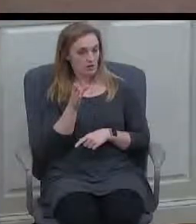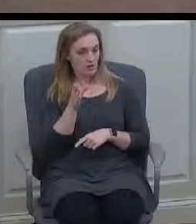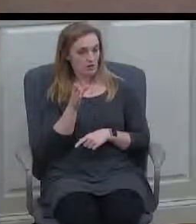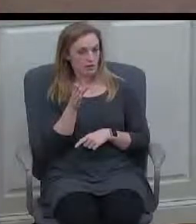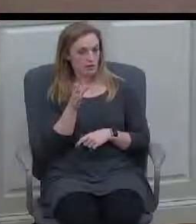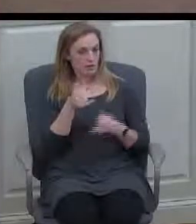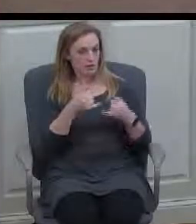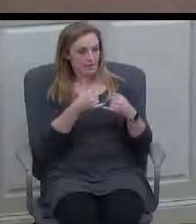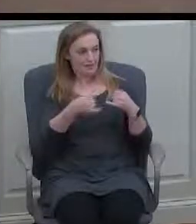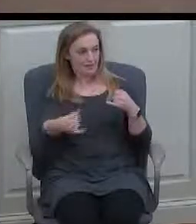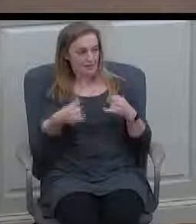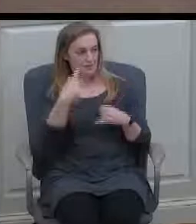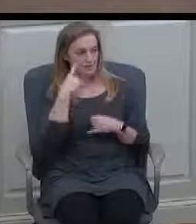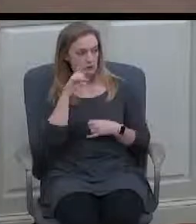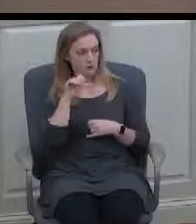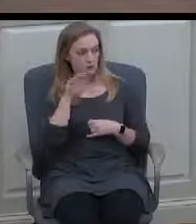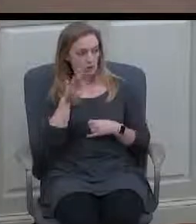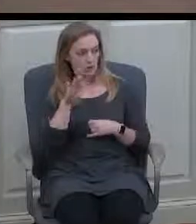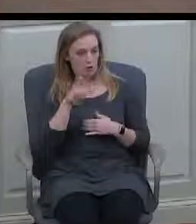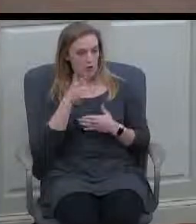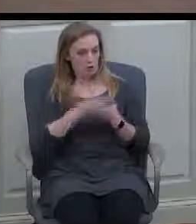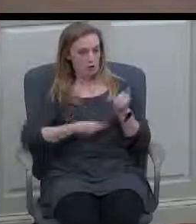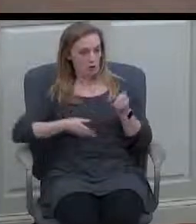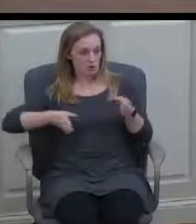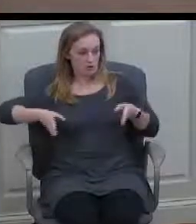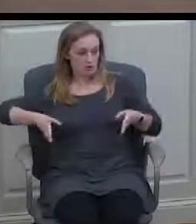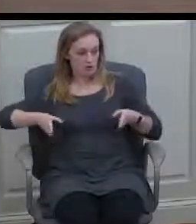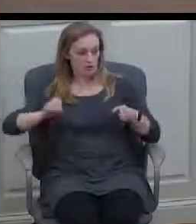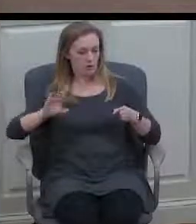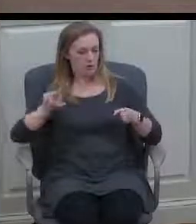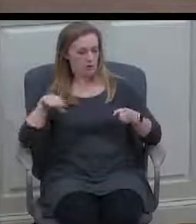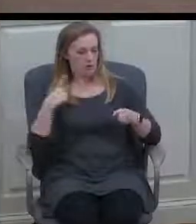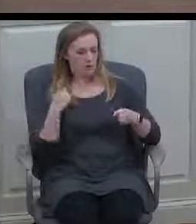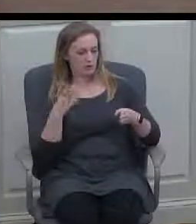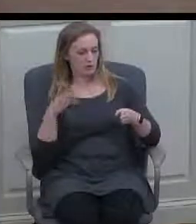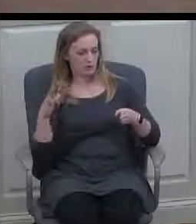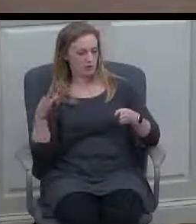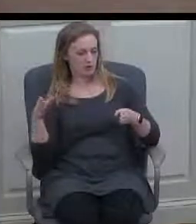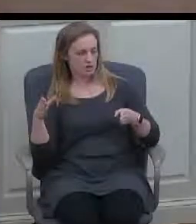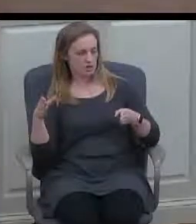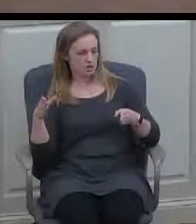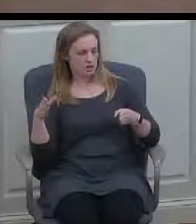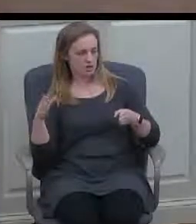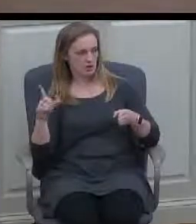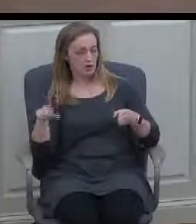curbing on both sides of the road, or is it just on the one?